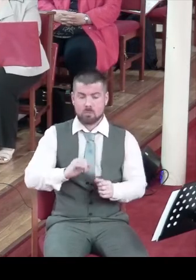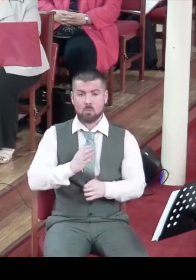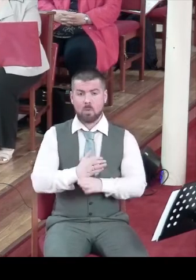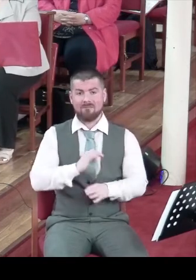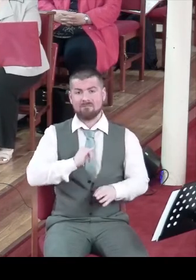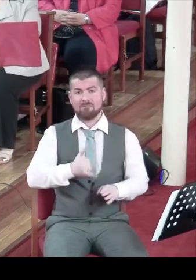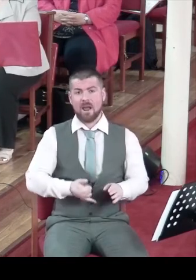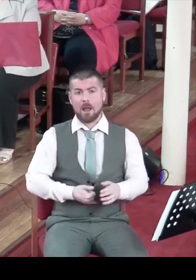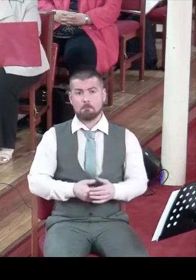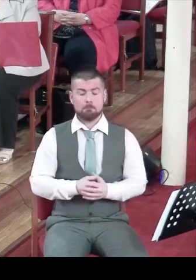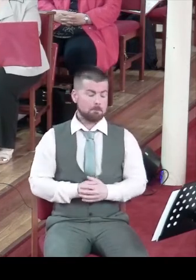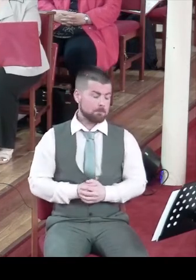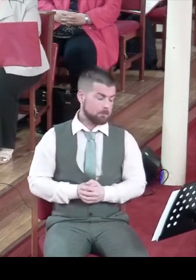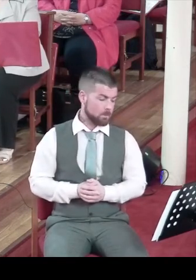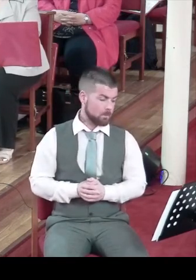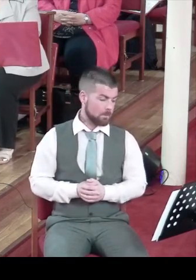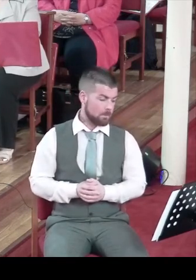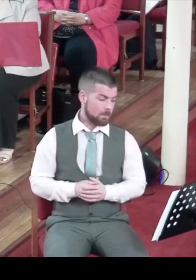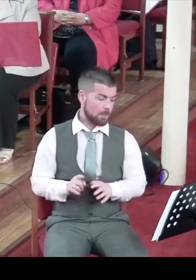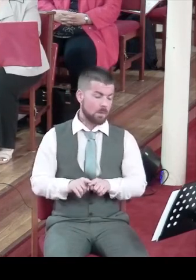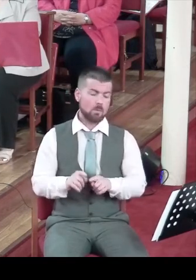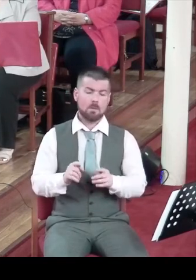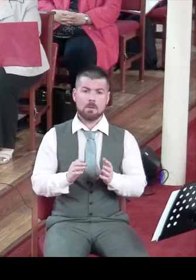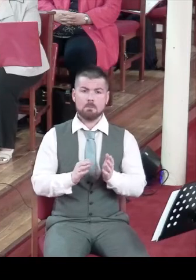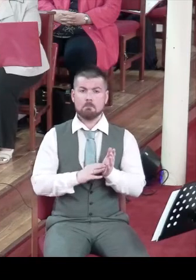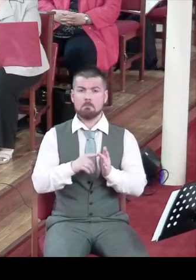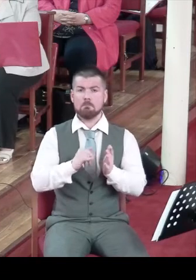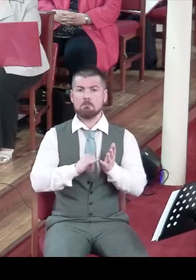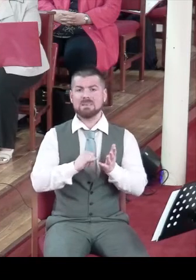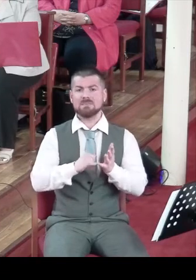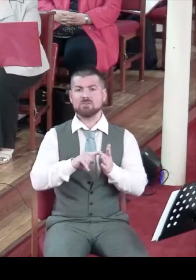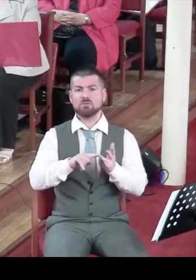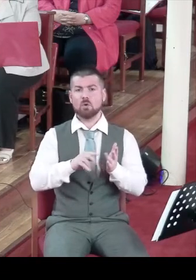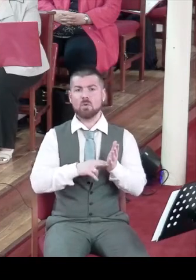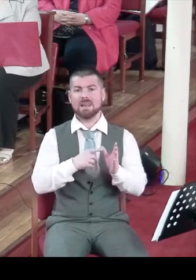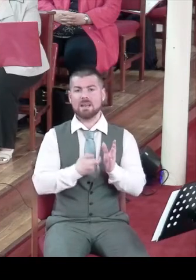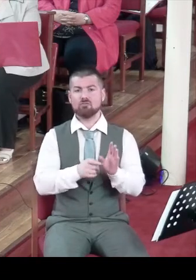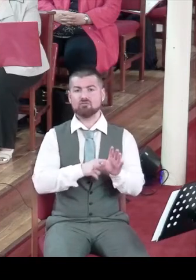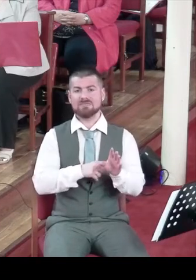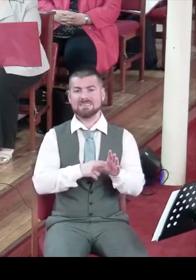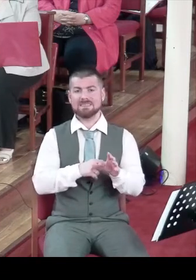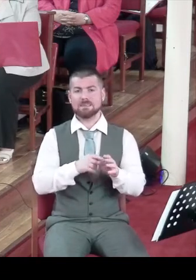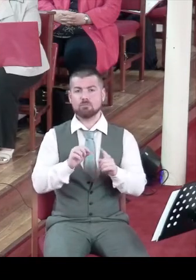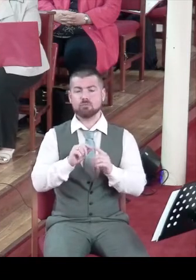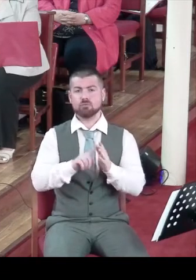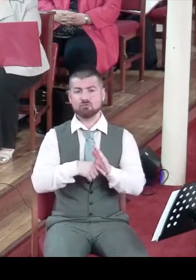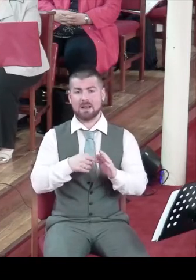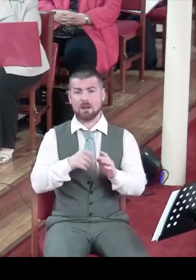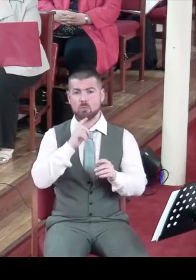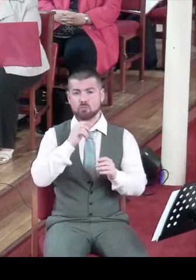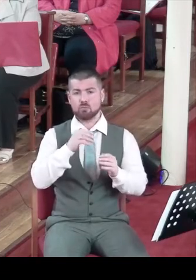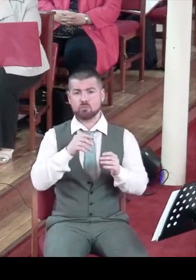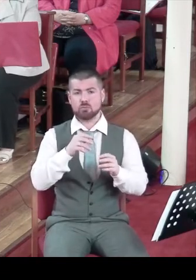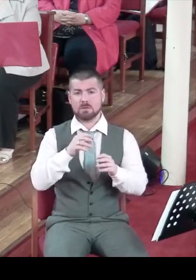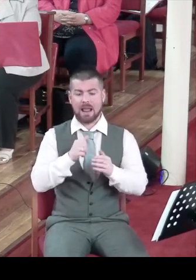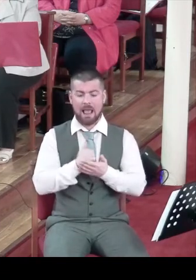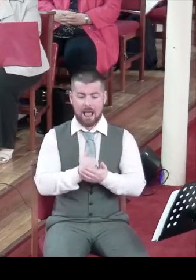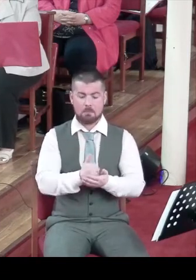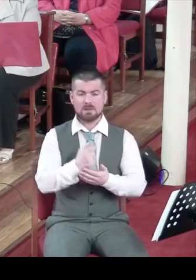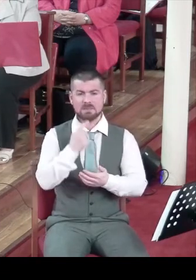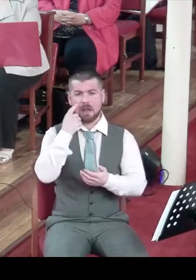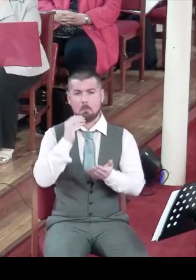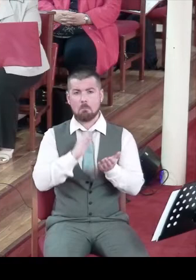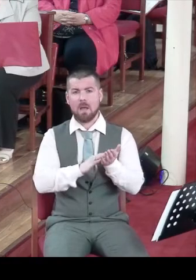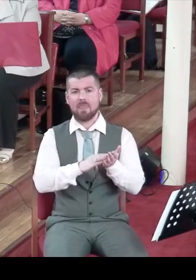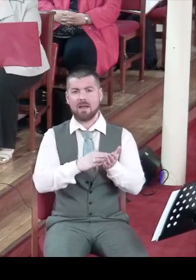World Mission Council project, which empowers teenage mothers in Zambia to gain education and training. And